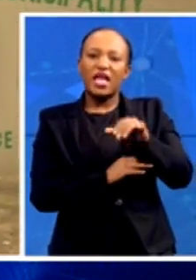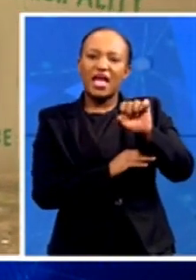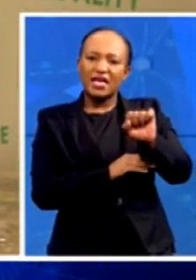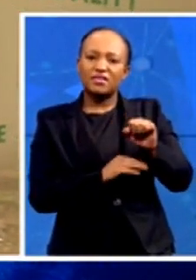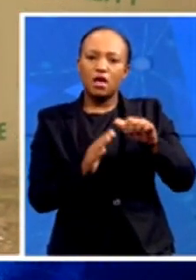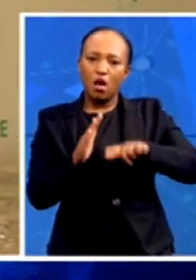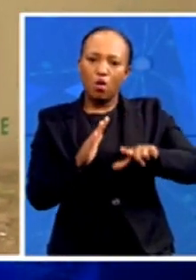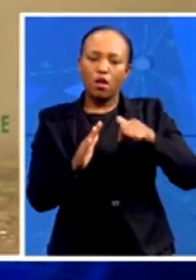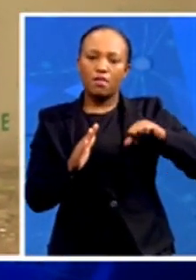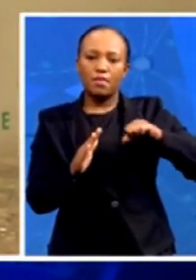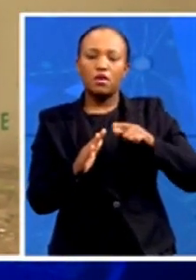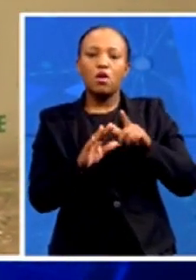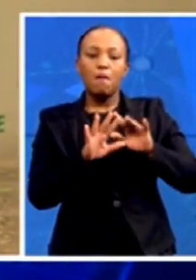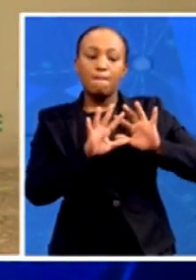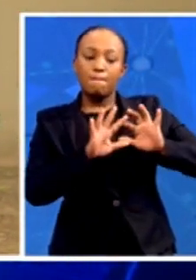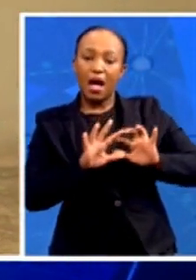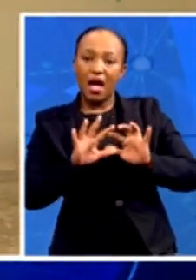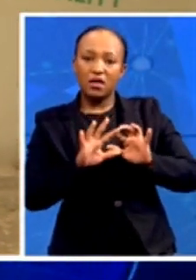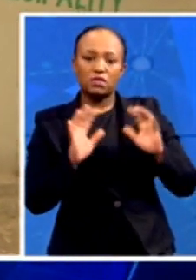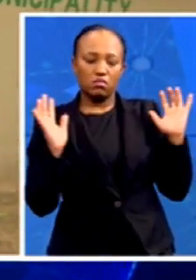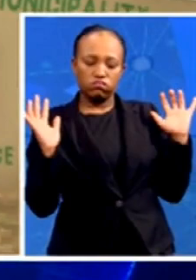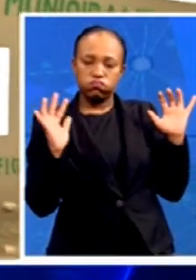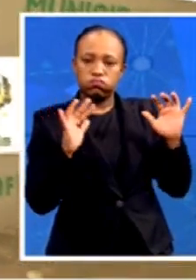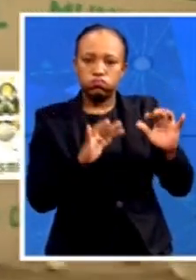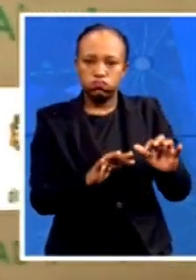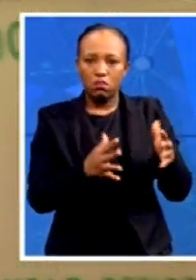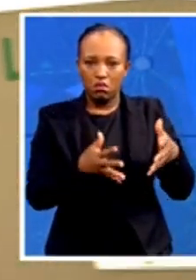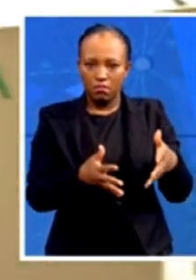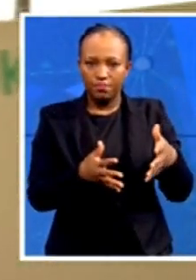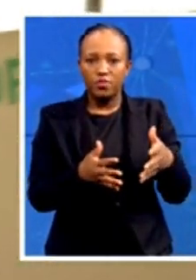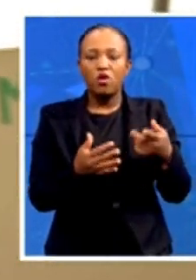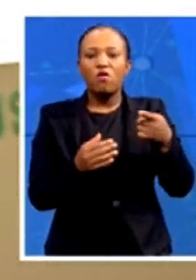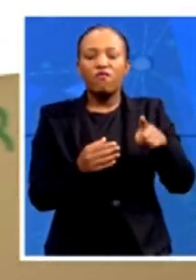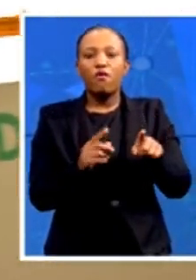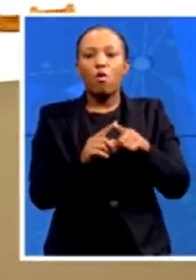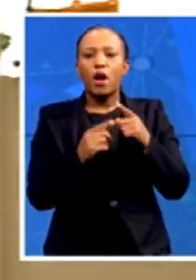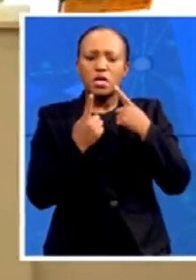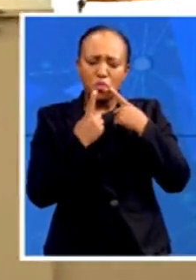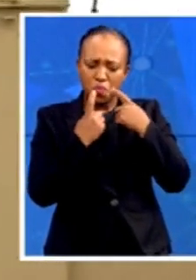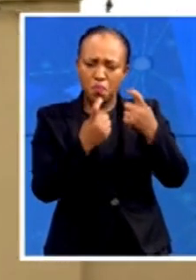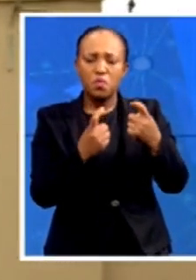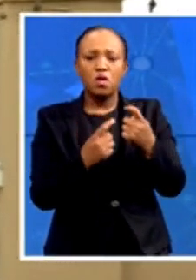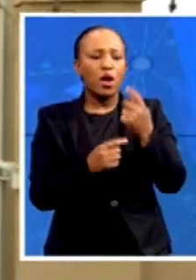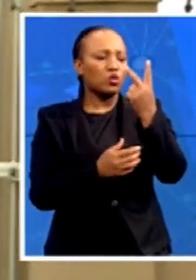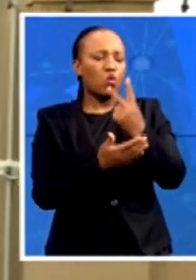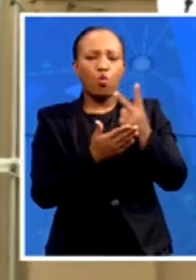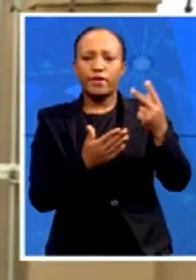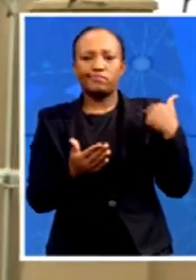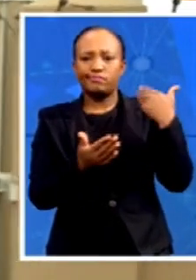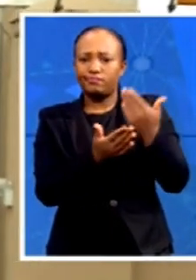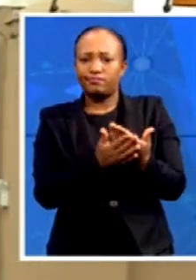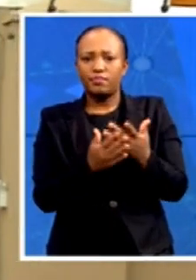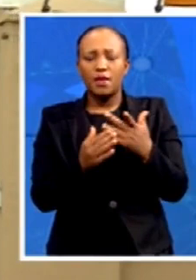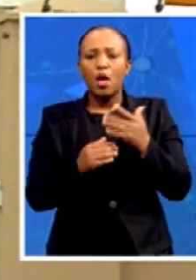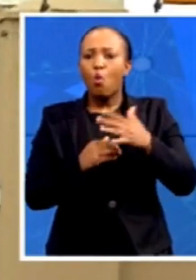to come and gather here to list their grievances. It's been actually 2 weeks since they haven't had any water at all. So they had to